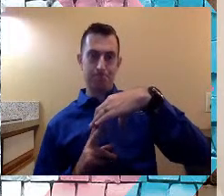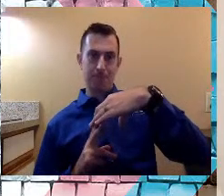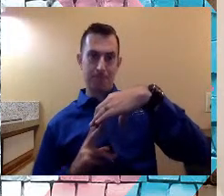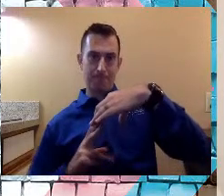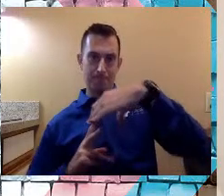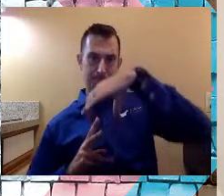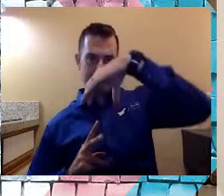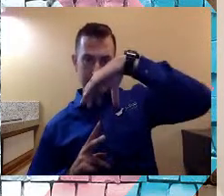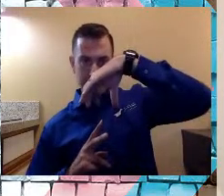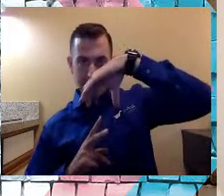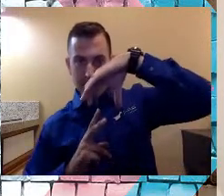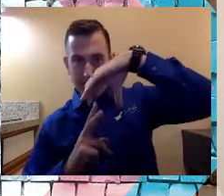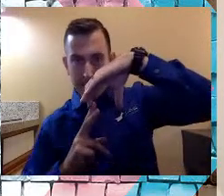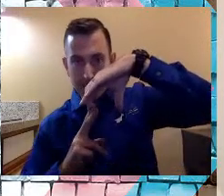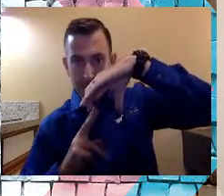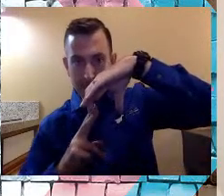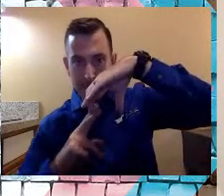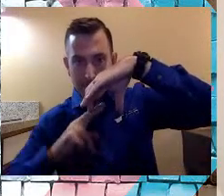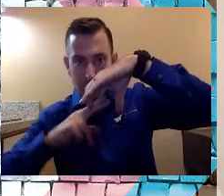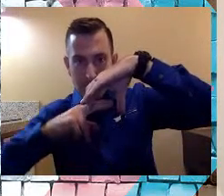Just take your scissors